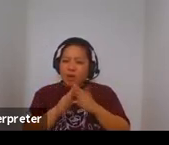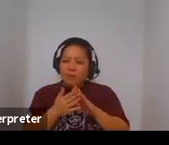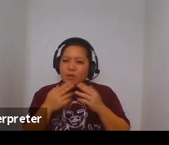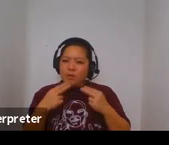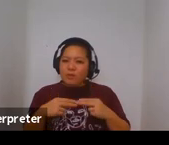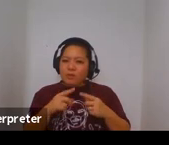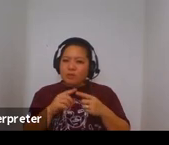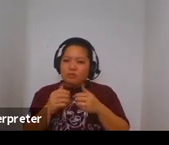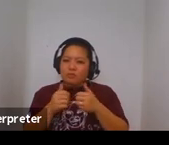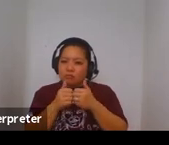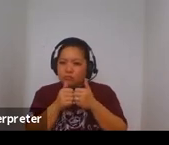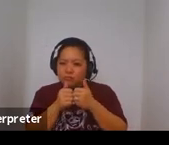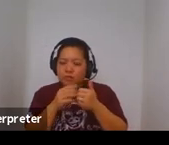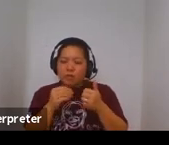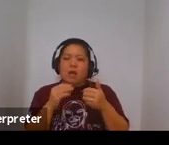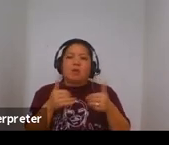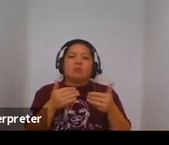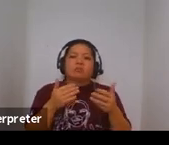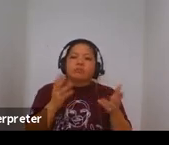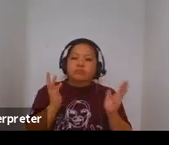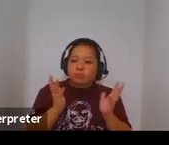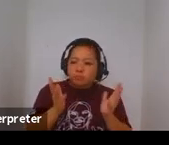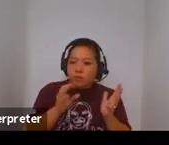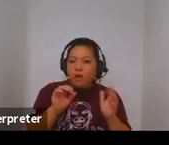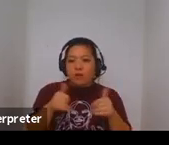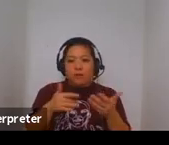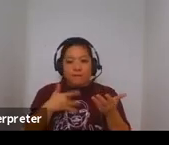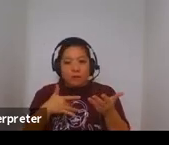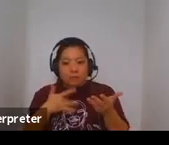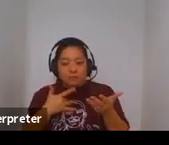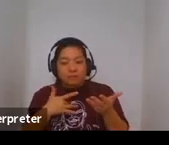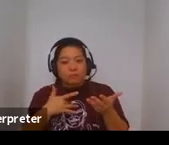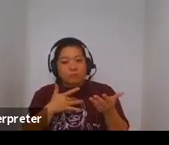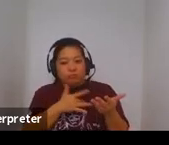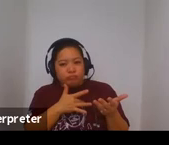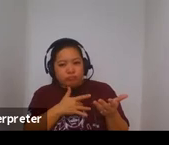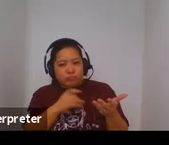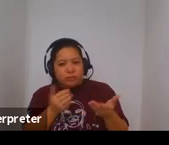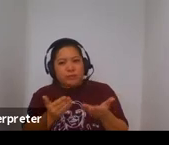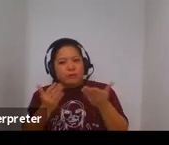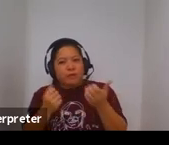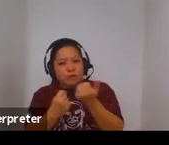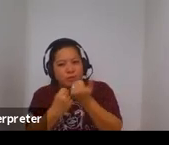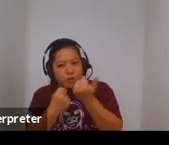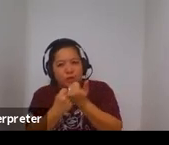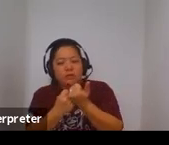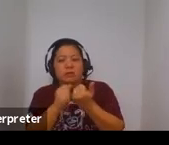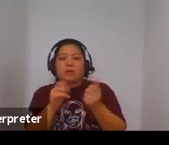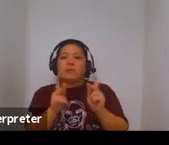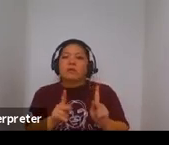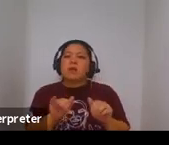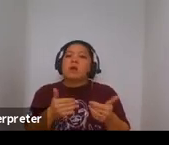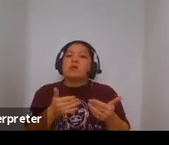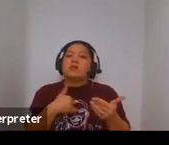you interact with someone, how you feel empathy, how you provide support, how you set